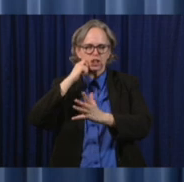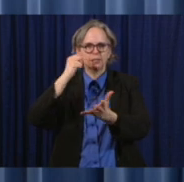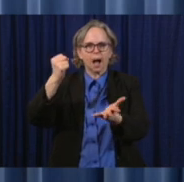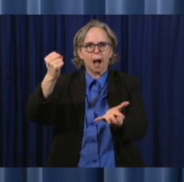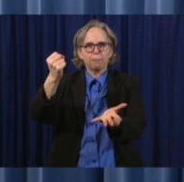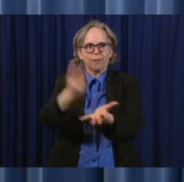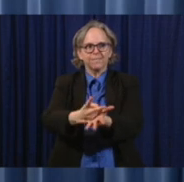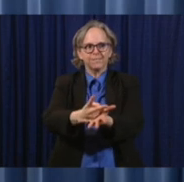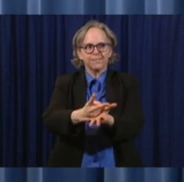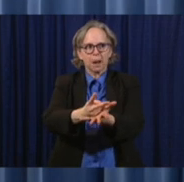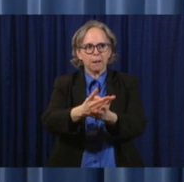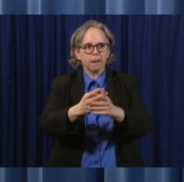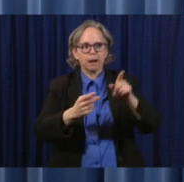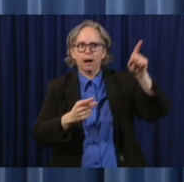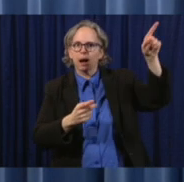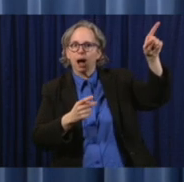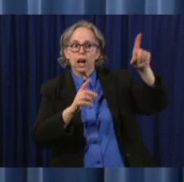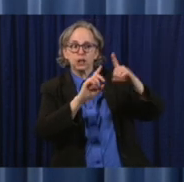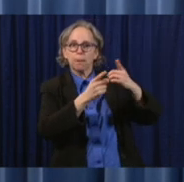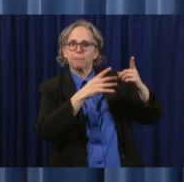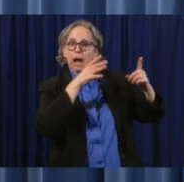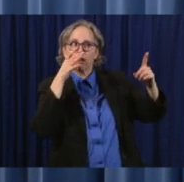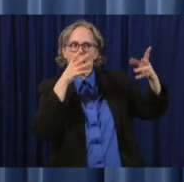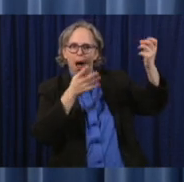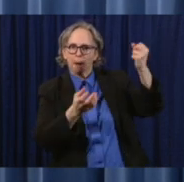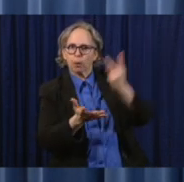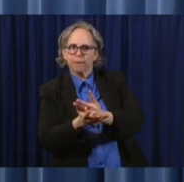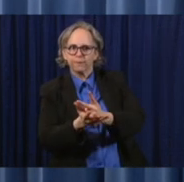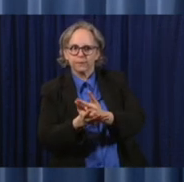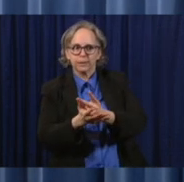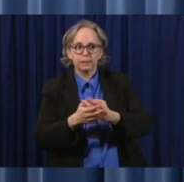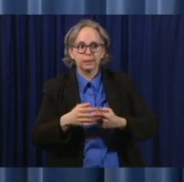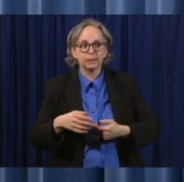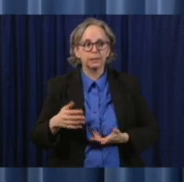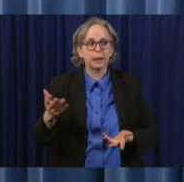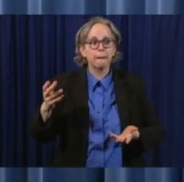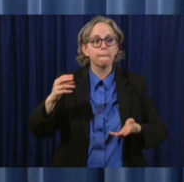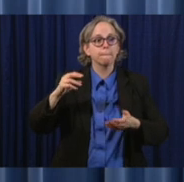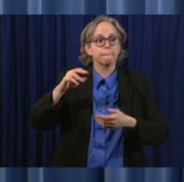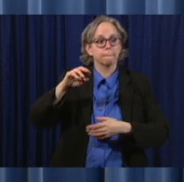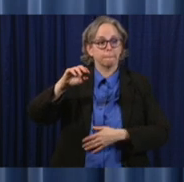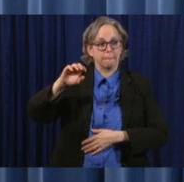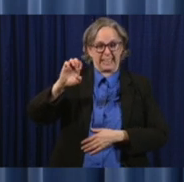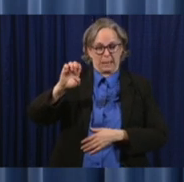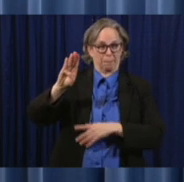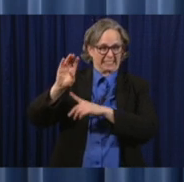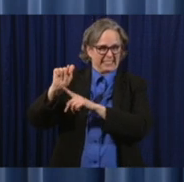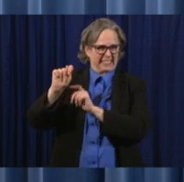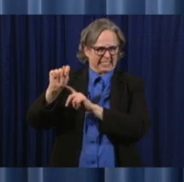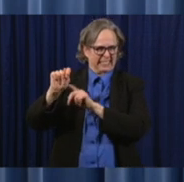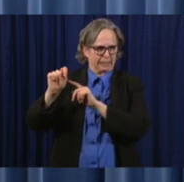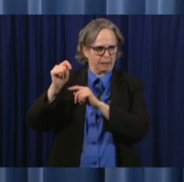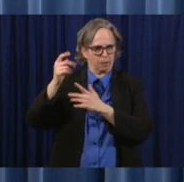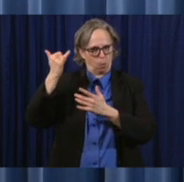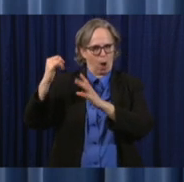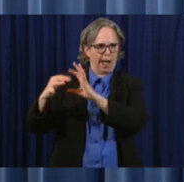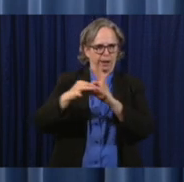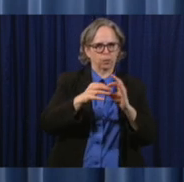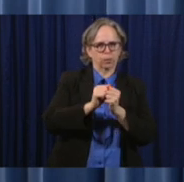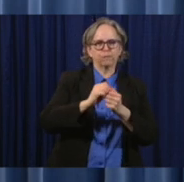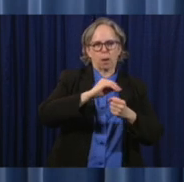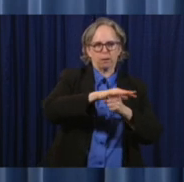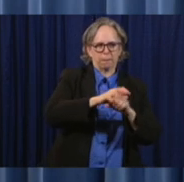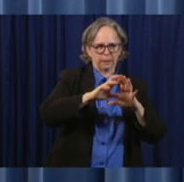The pandemic EBT program was included in the Families First Coronavirus Response Act of 2020.